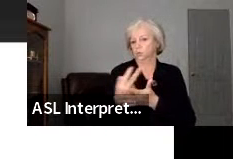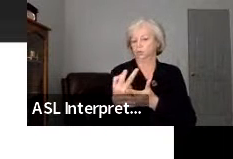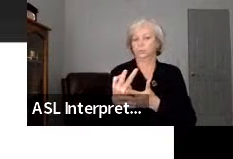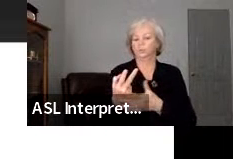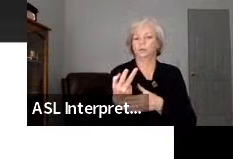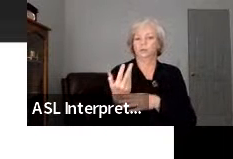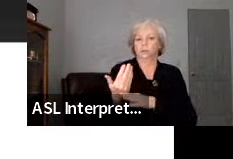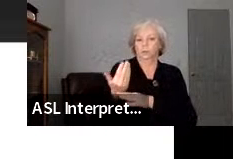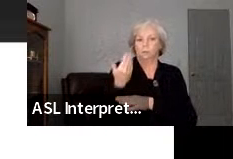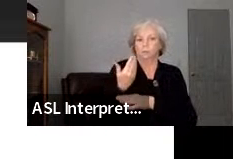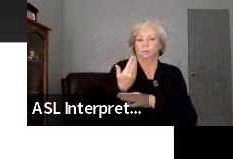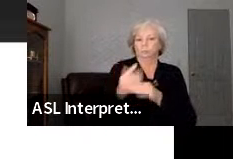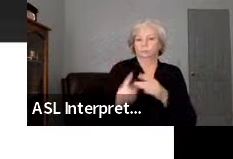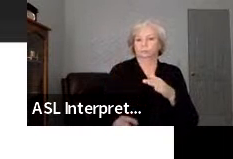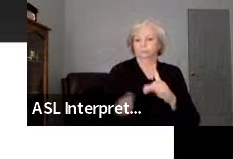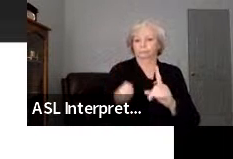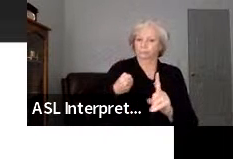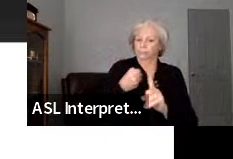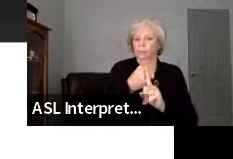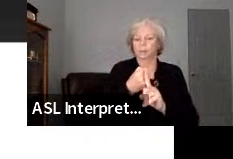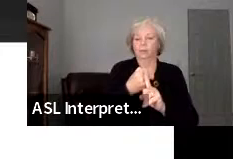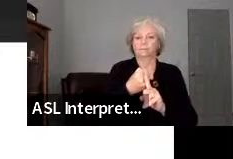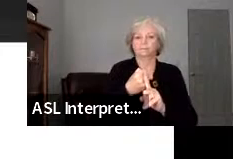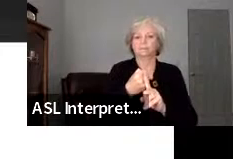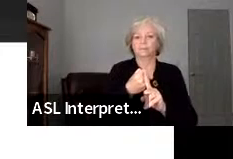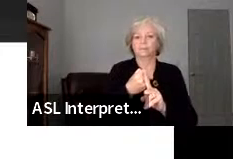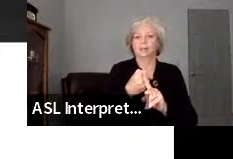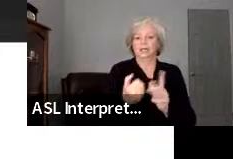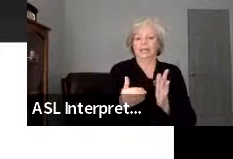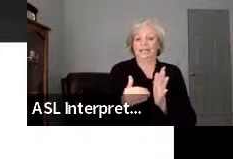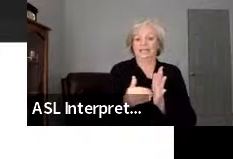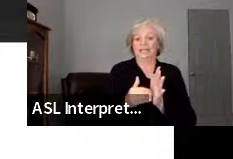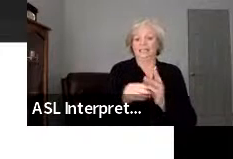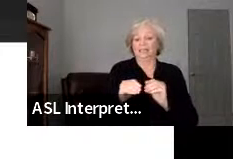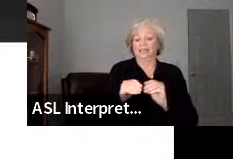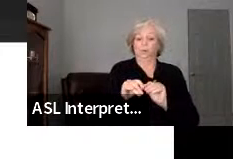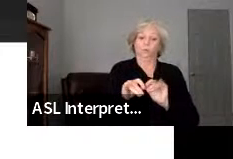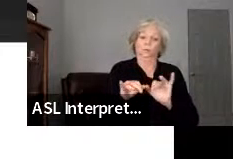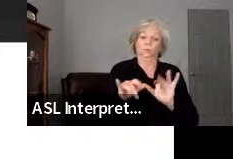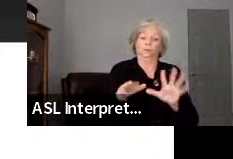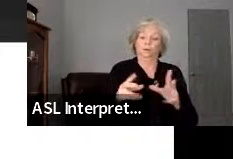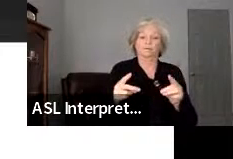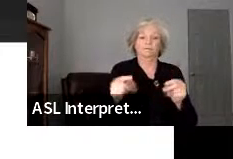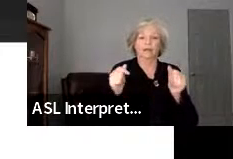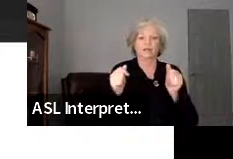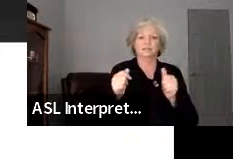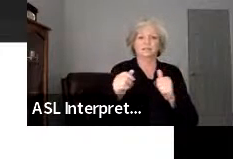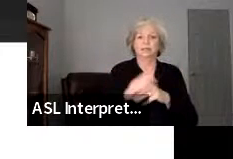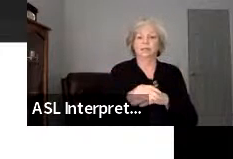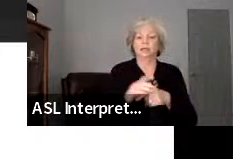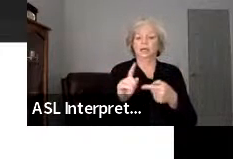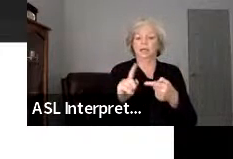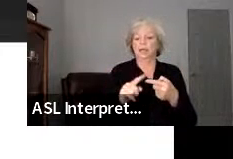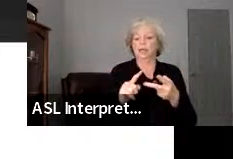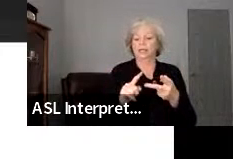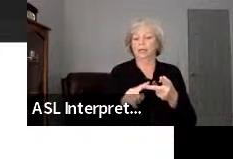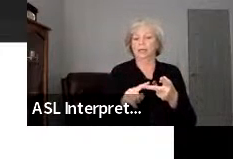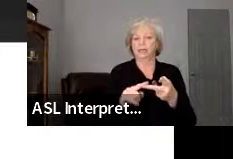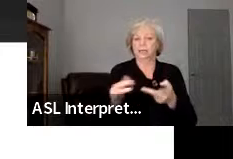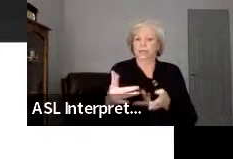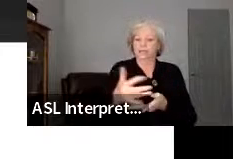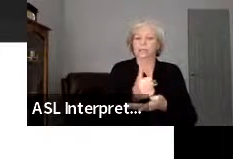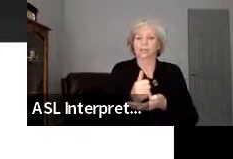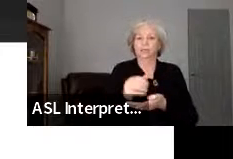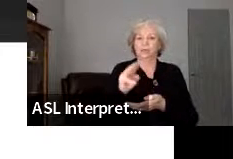several concerning things about it. So first of all, those rapid increases in cases, a collection of mutations in